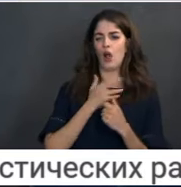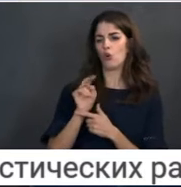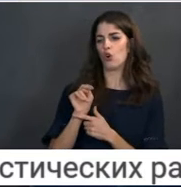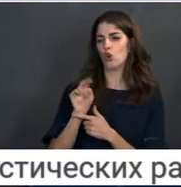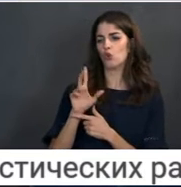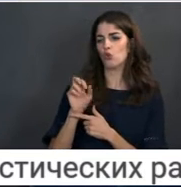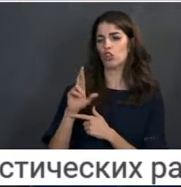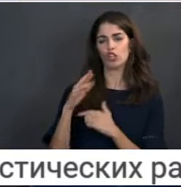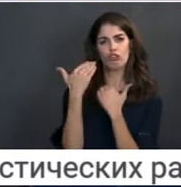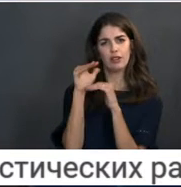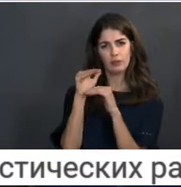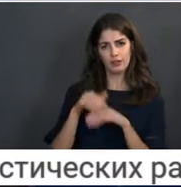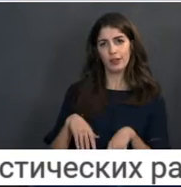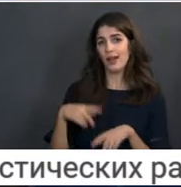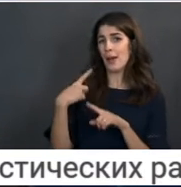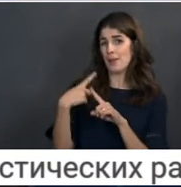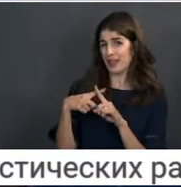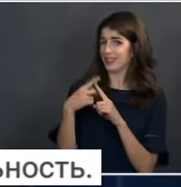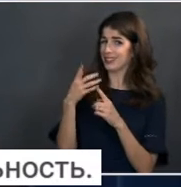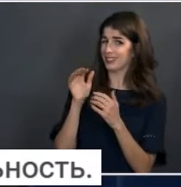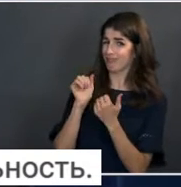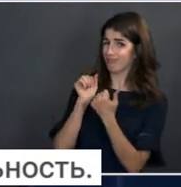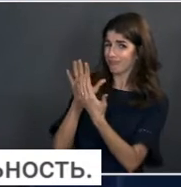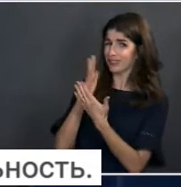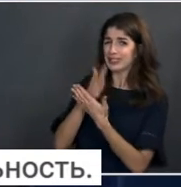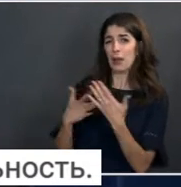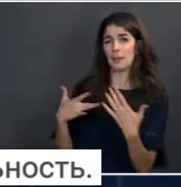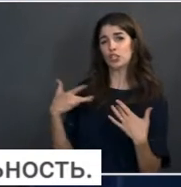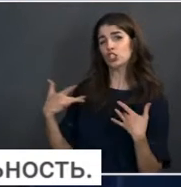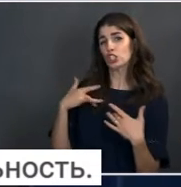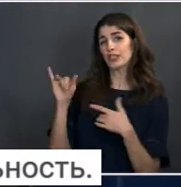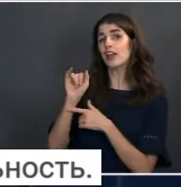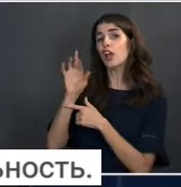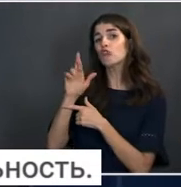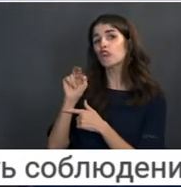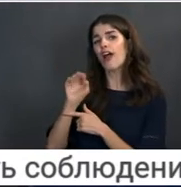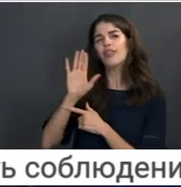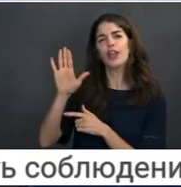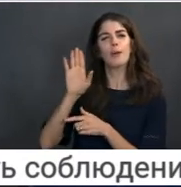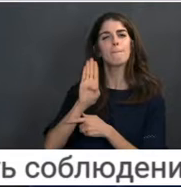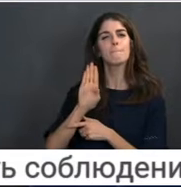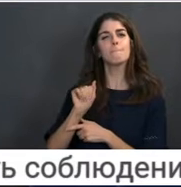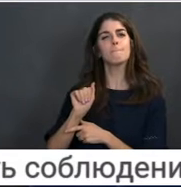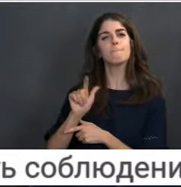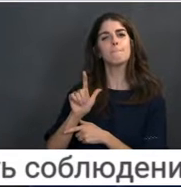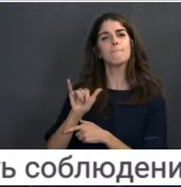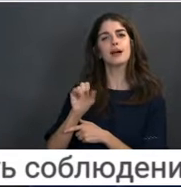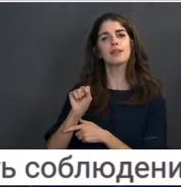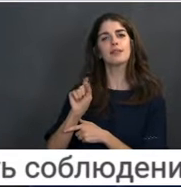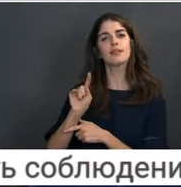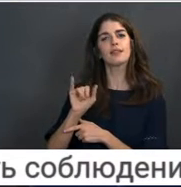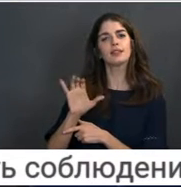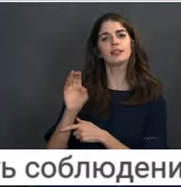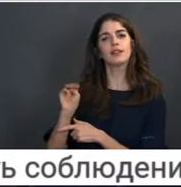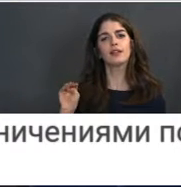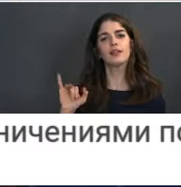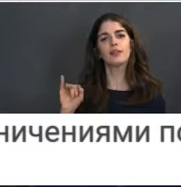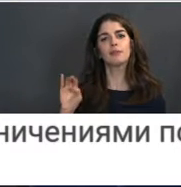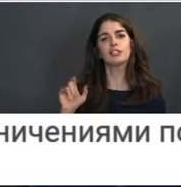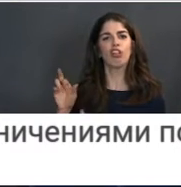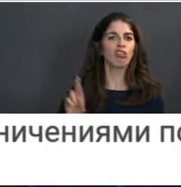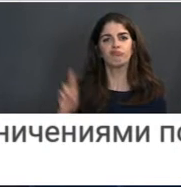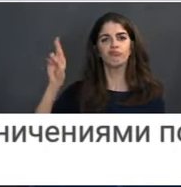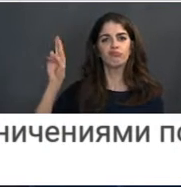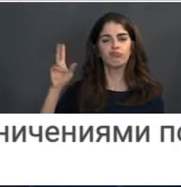concern, including Iran's ballistic missiles program and its regional activity. But again, Iran must resume compliance